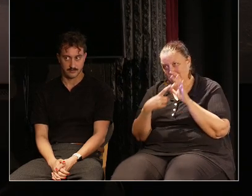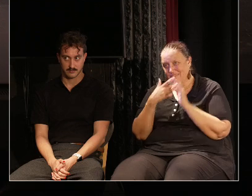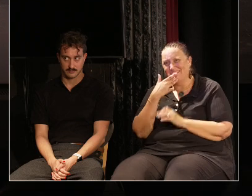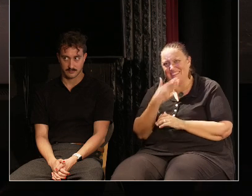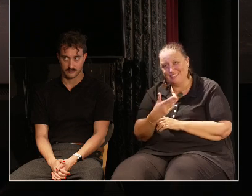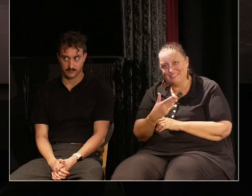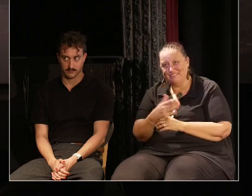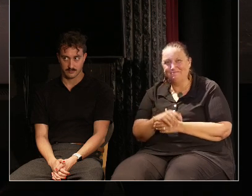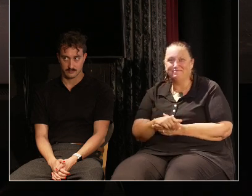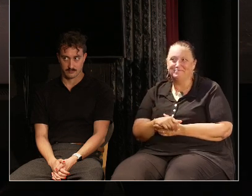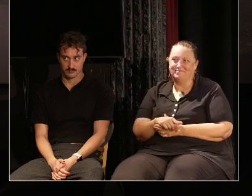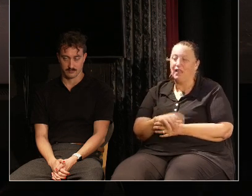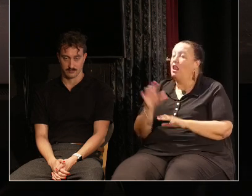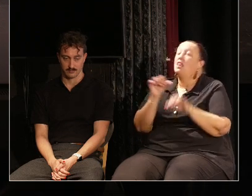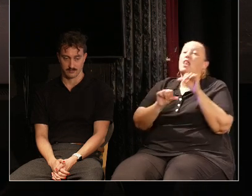think I've